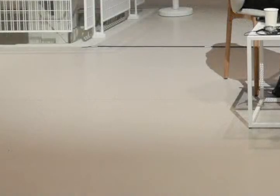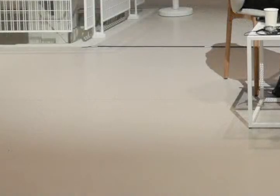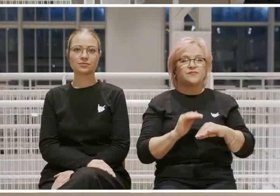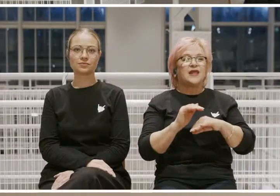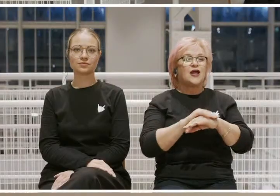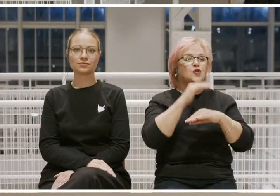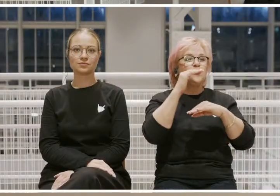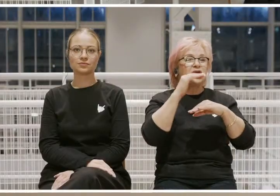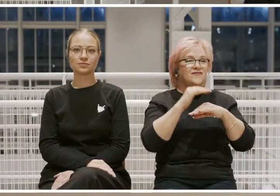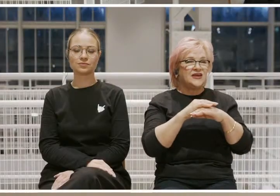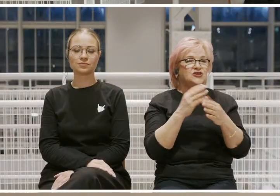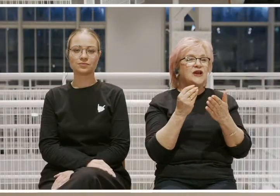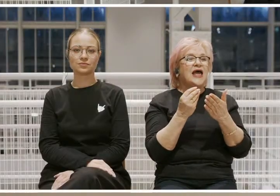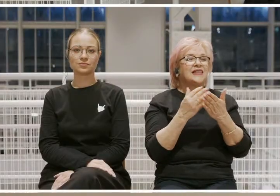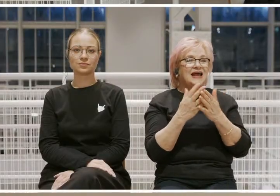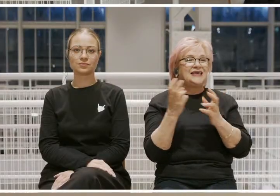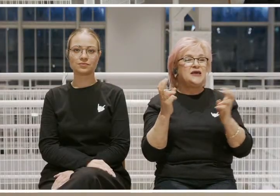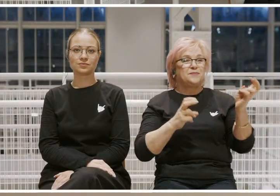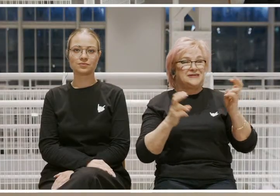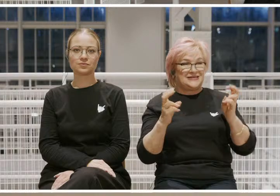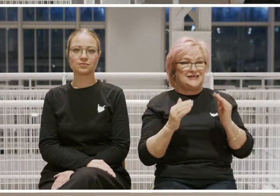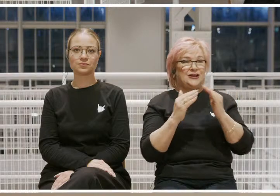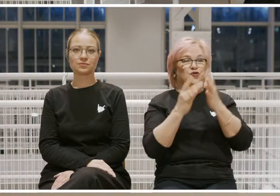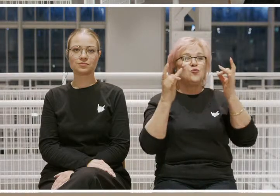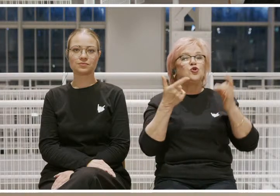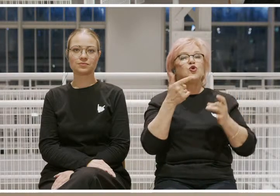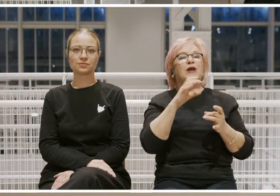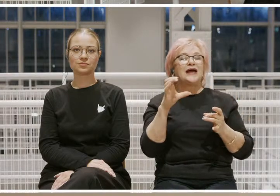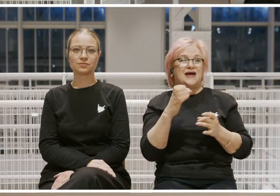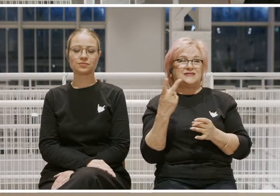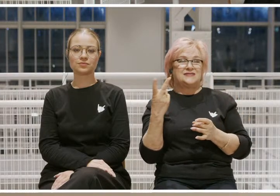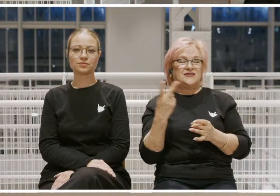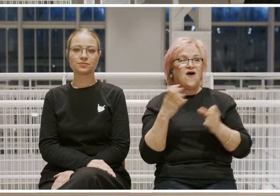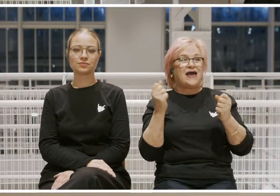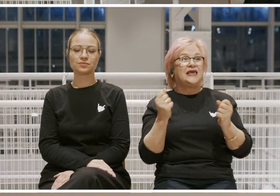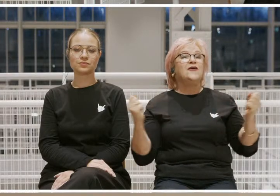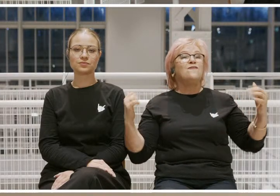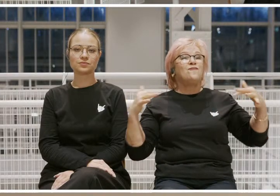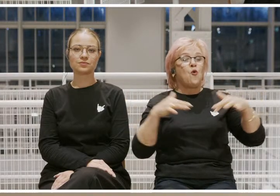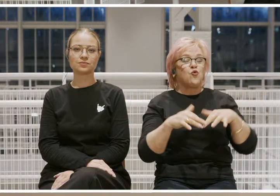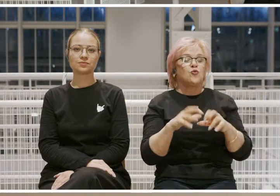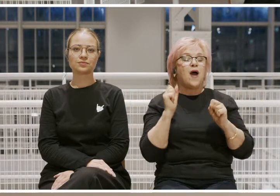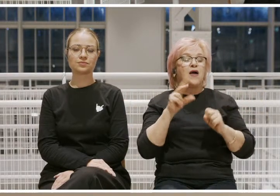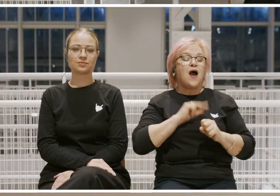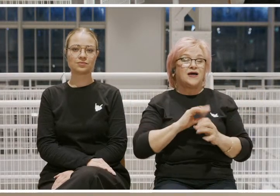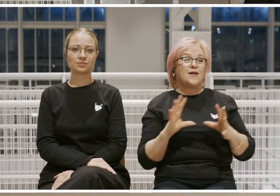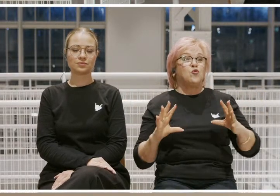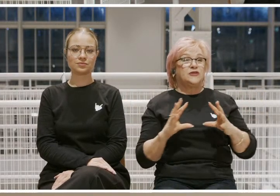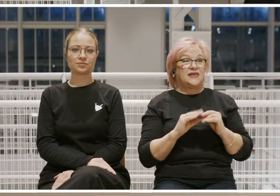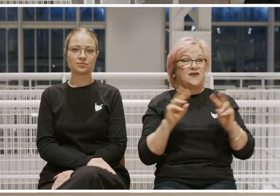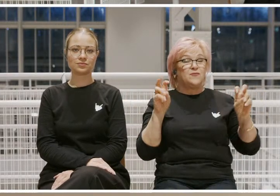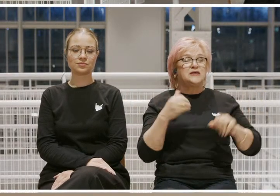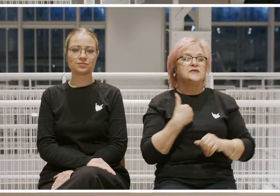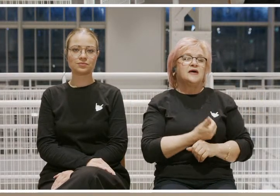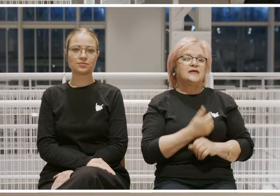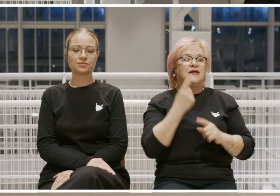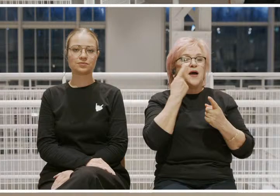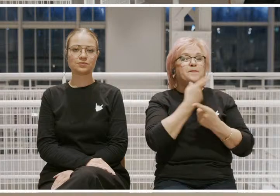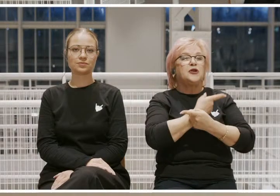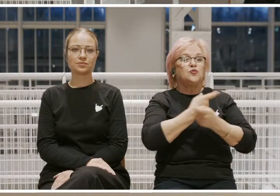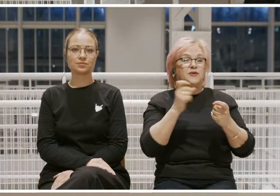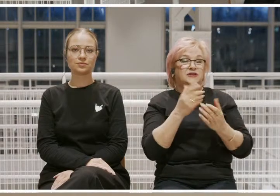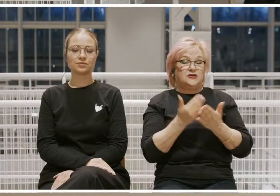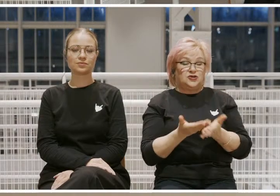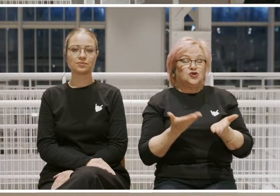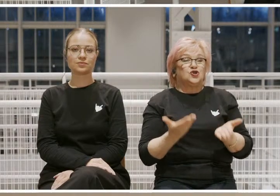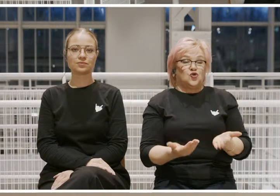Good evening one more time, dear participants, to the guests to Culture House and